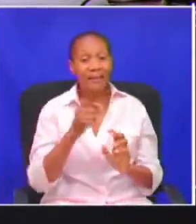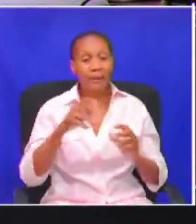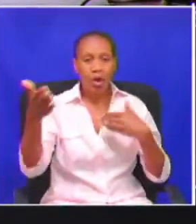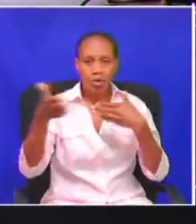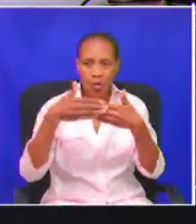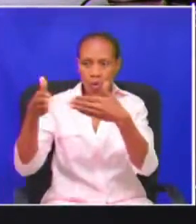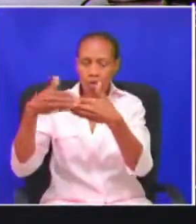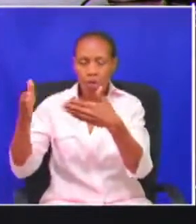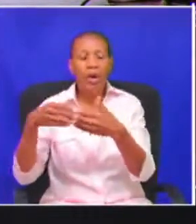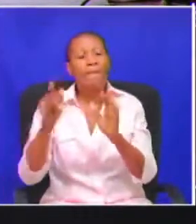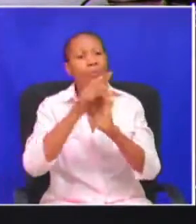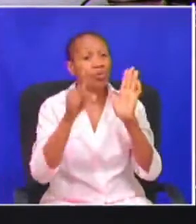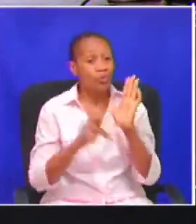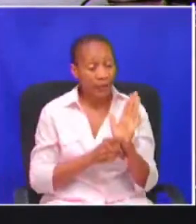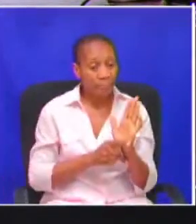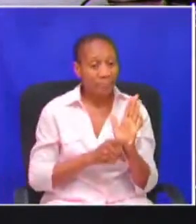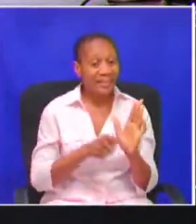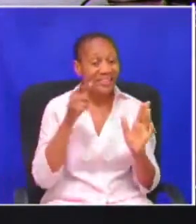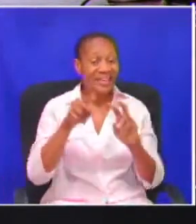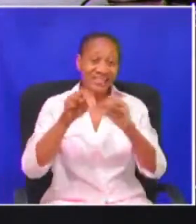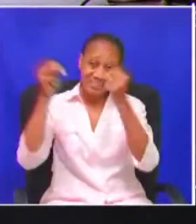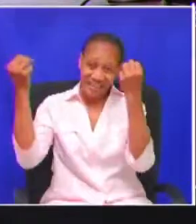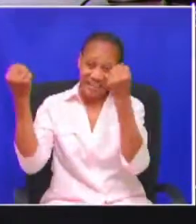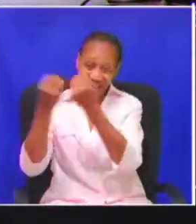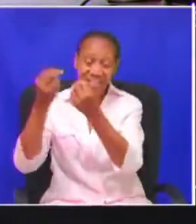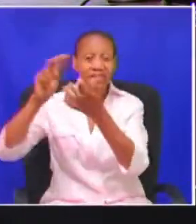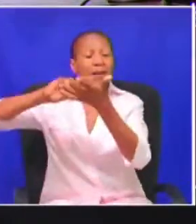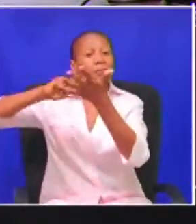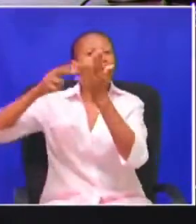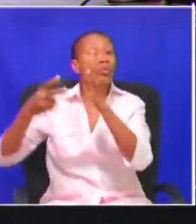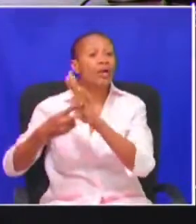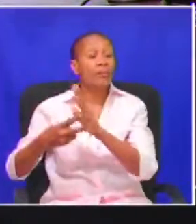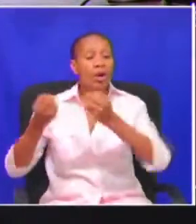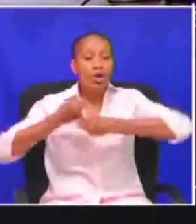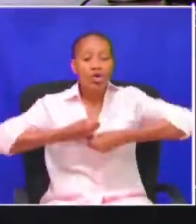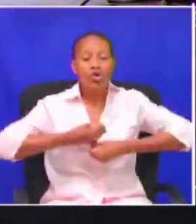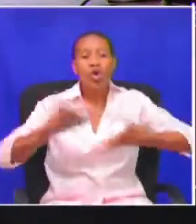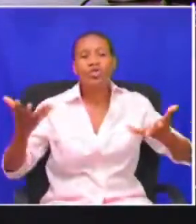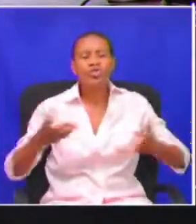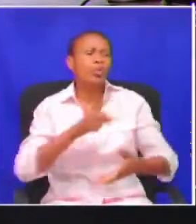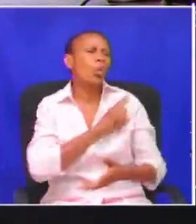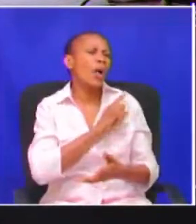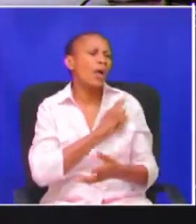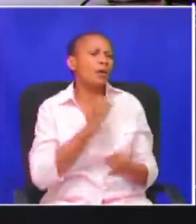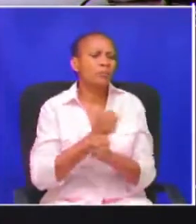implemented as a national intervention operation, was launched to stabilize